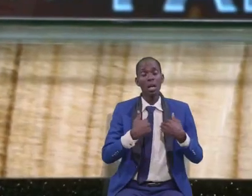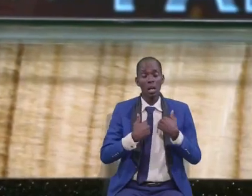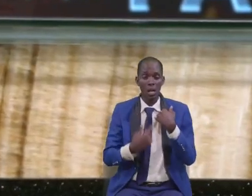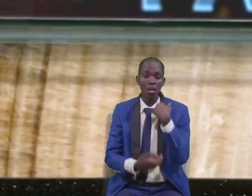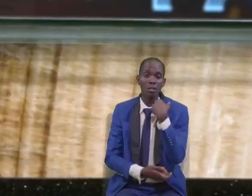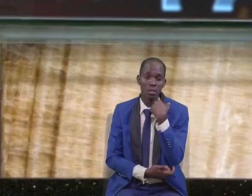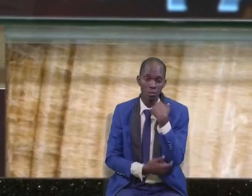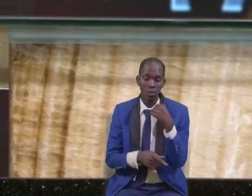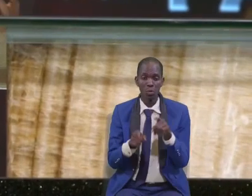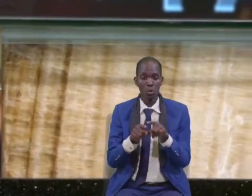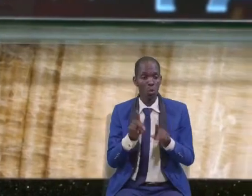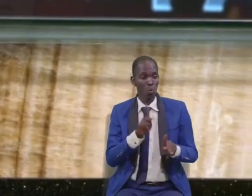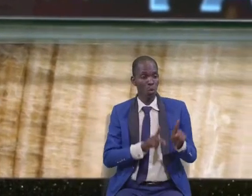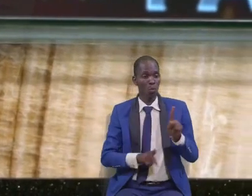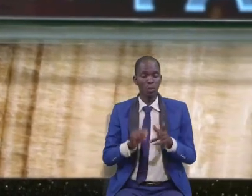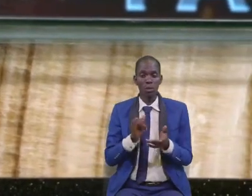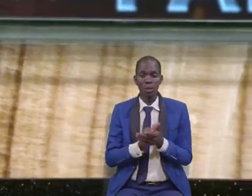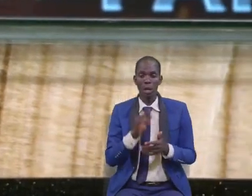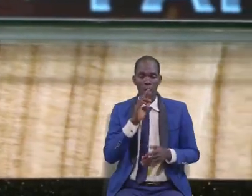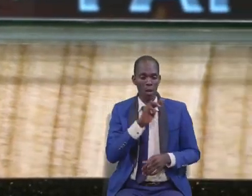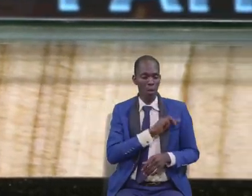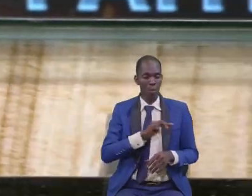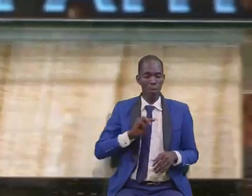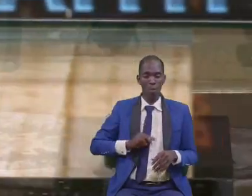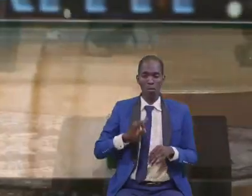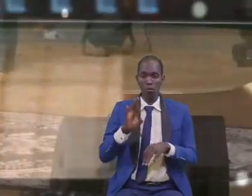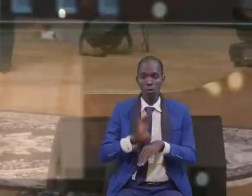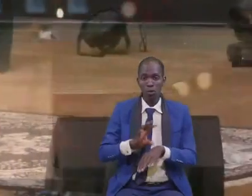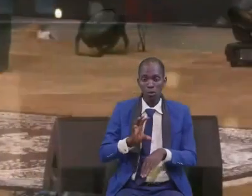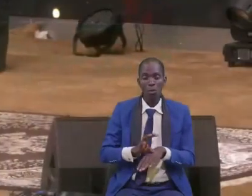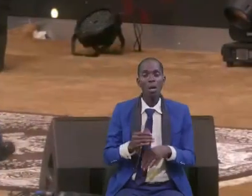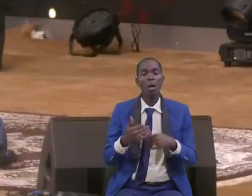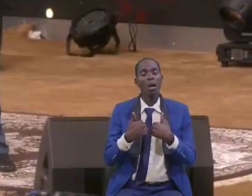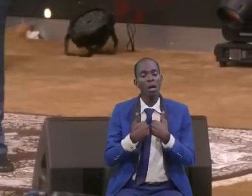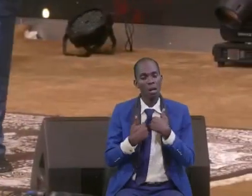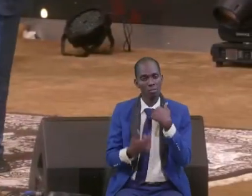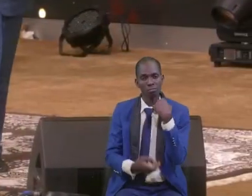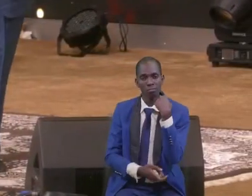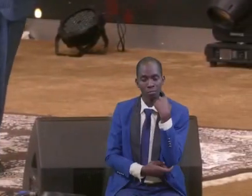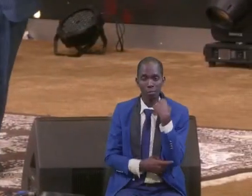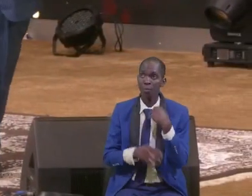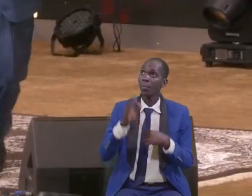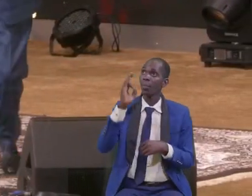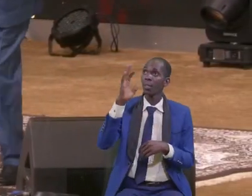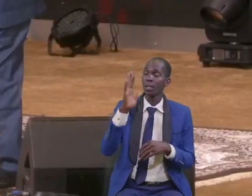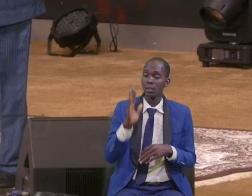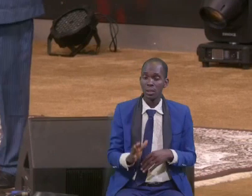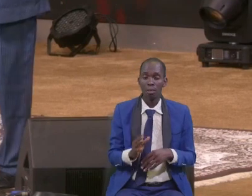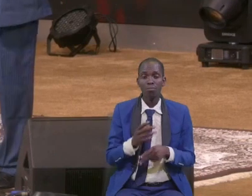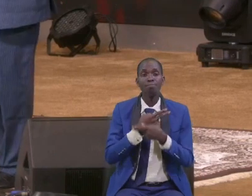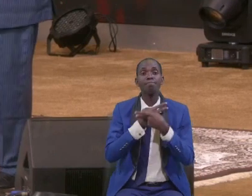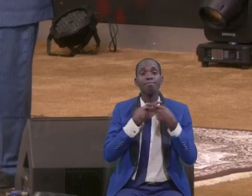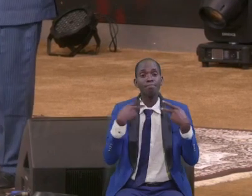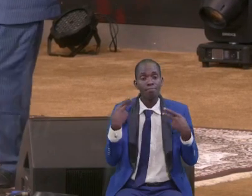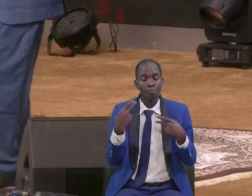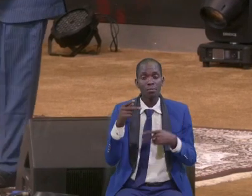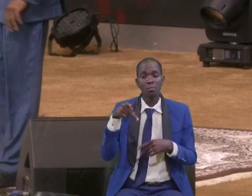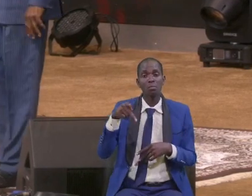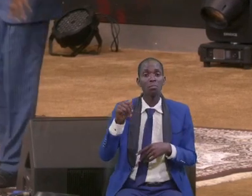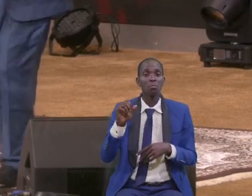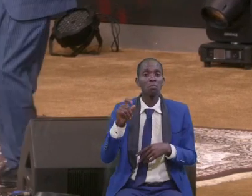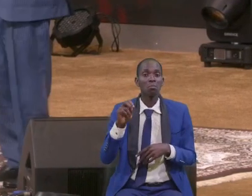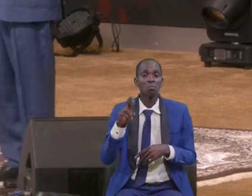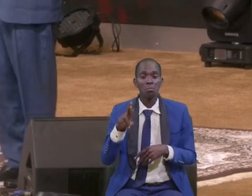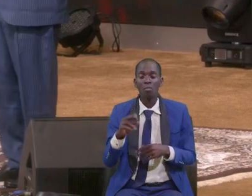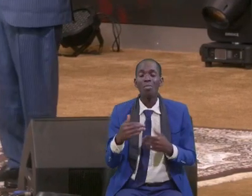members of the body of Christ, members of the church. We have temptation, ministers and pastors. We have